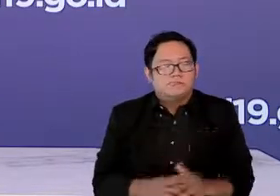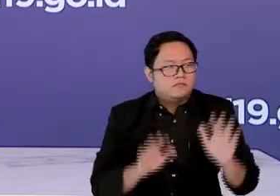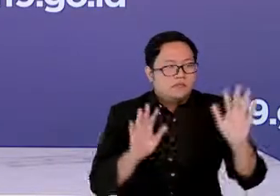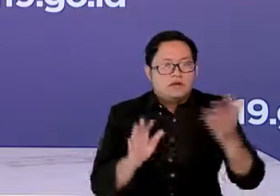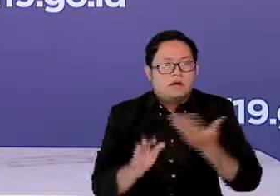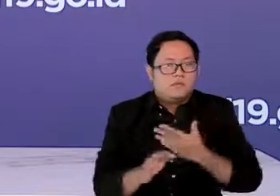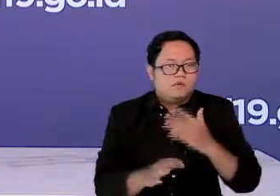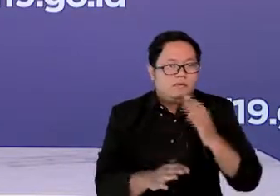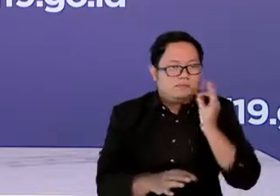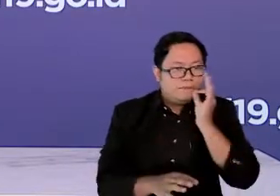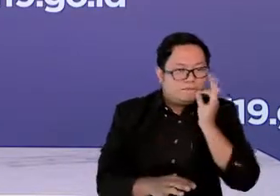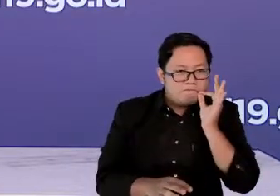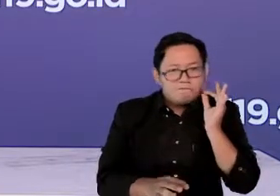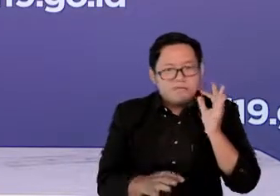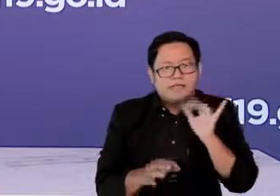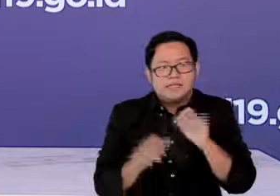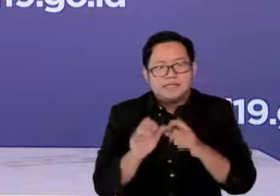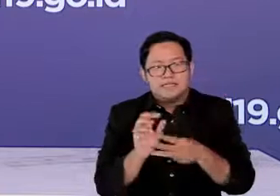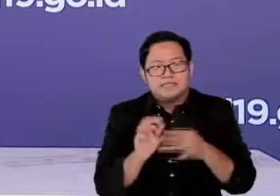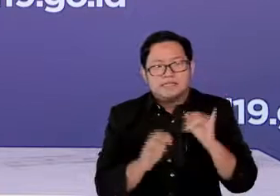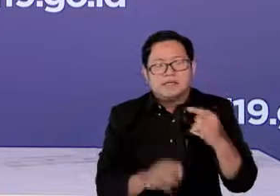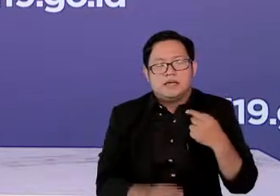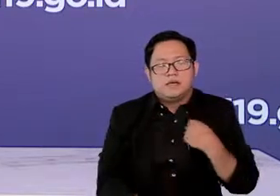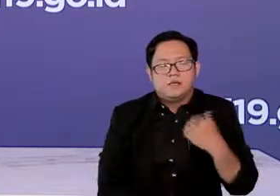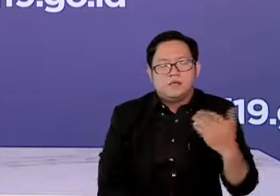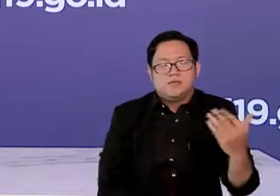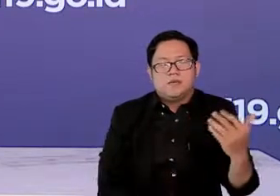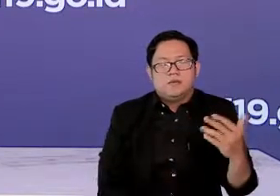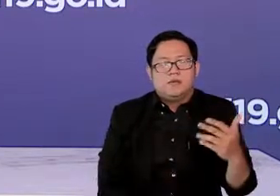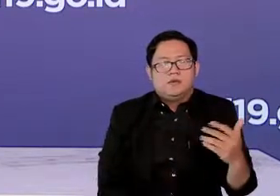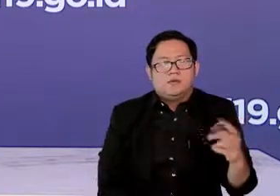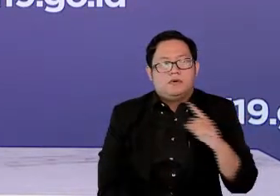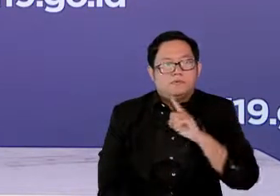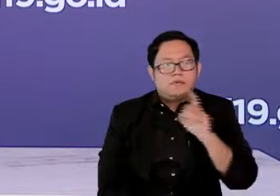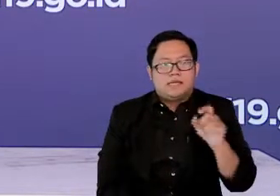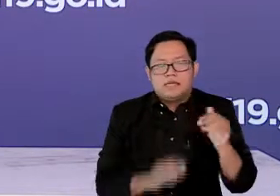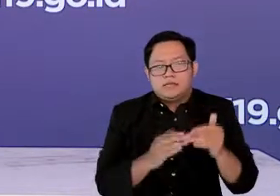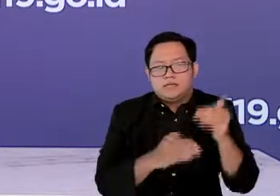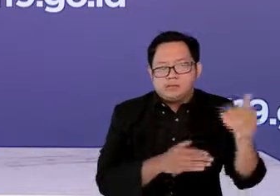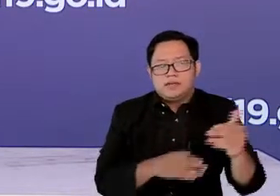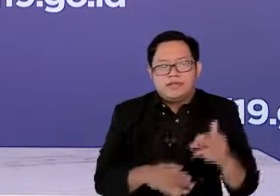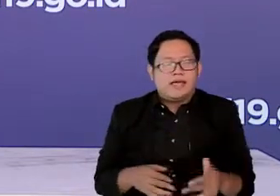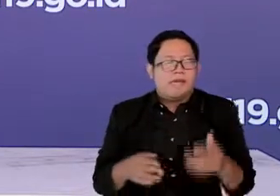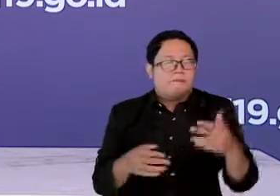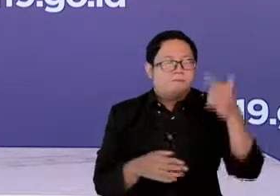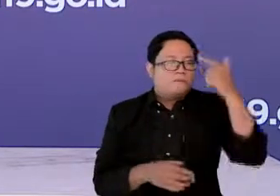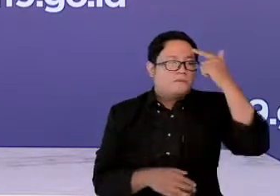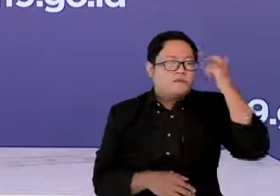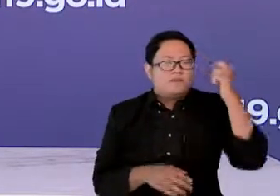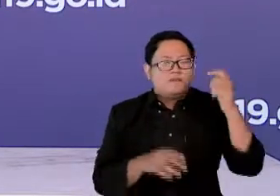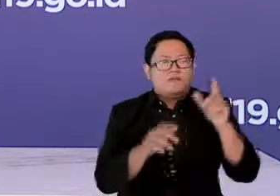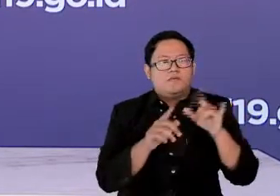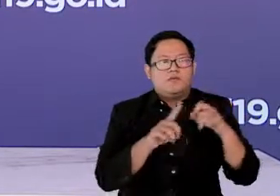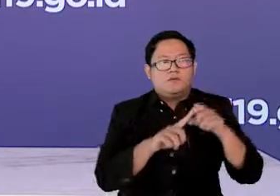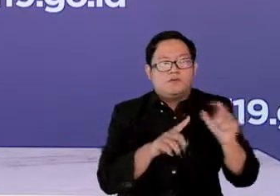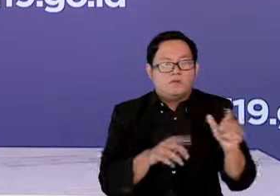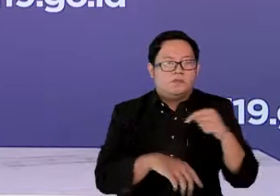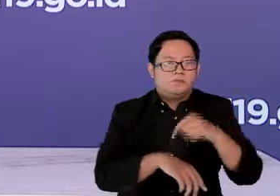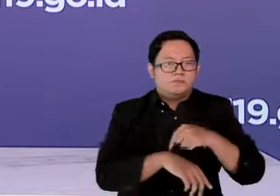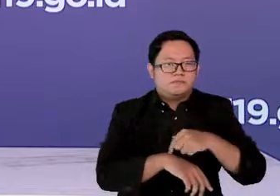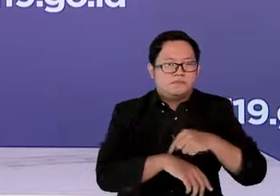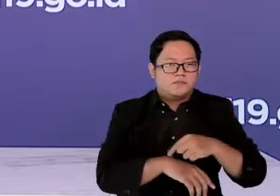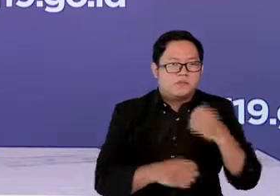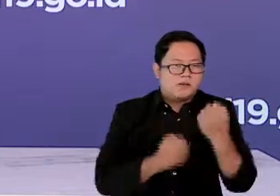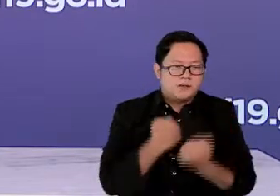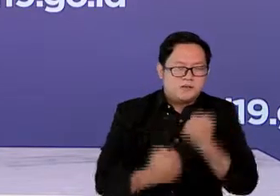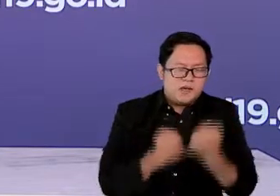follow-up question, Ismi, I'm sorry. Yes, please, Yudi. Thank you, Prof. Wiku, for your time and for your hard